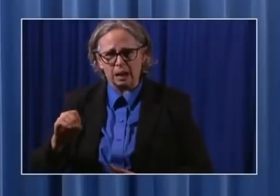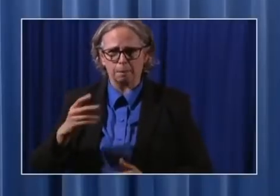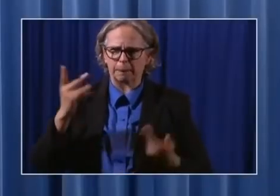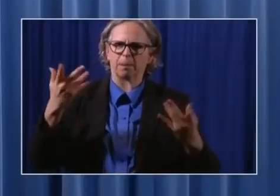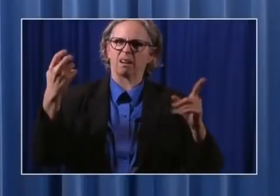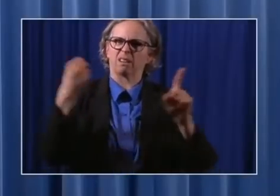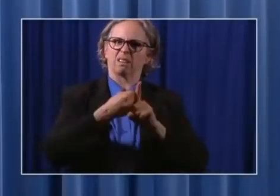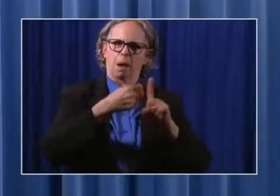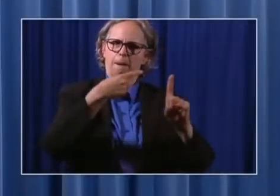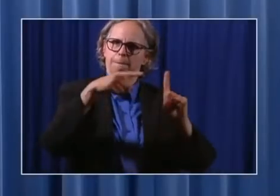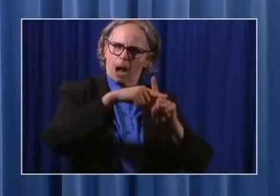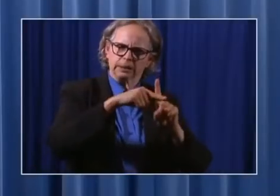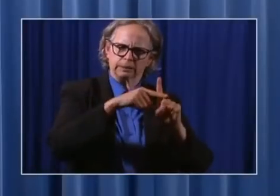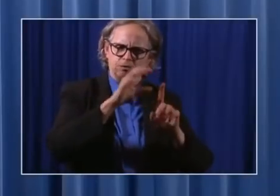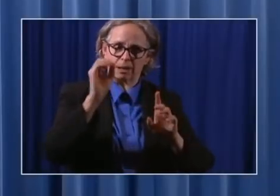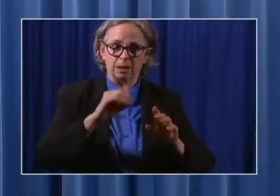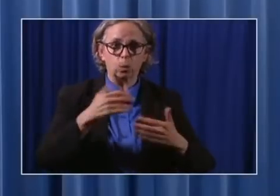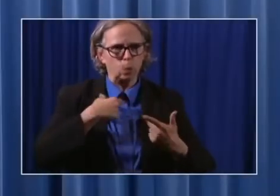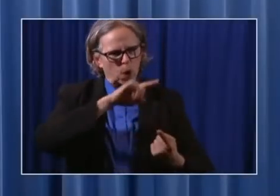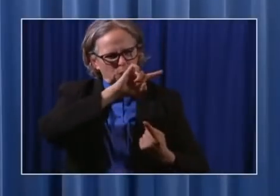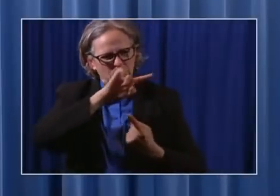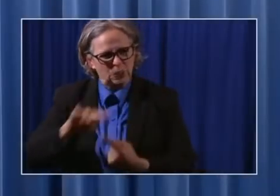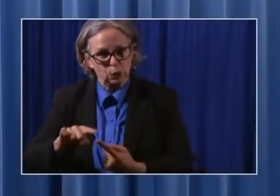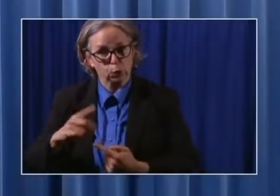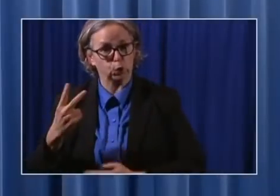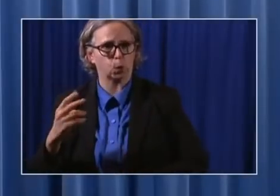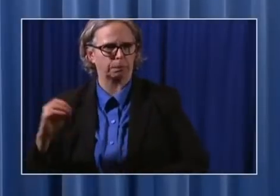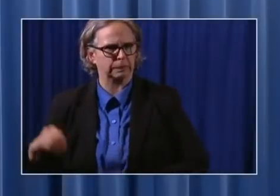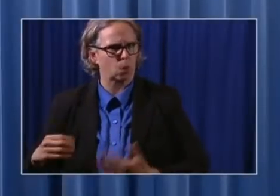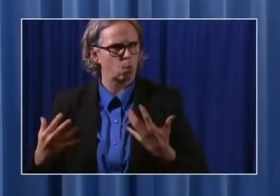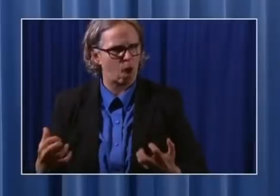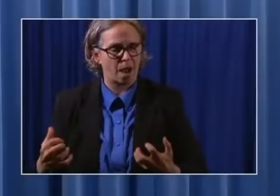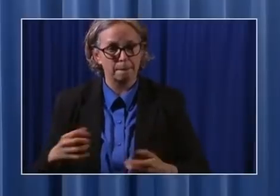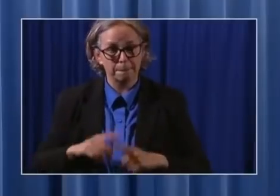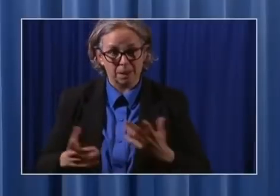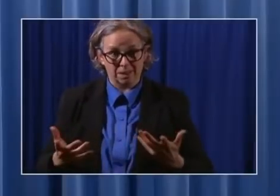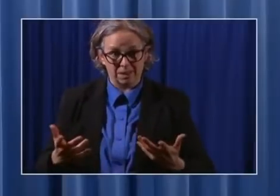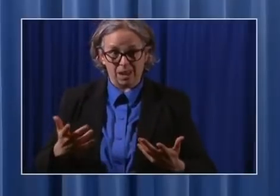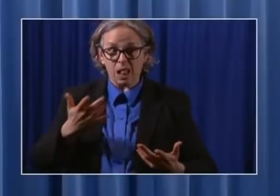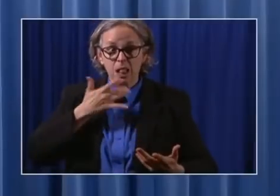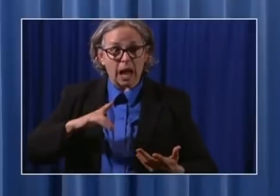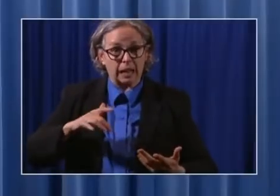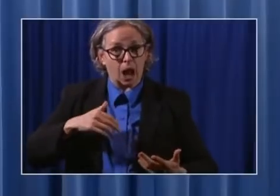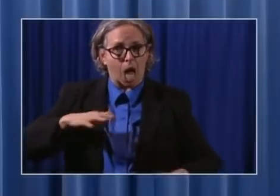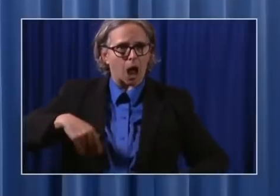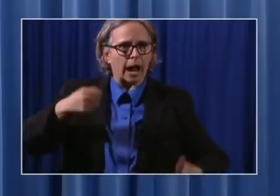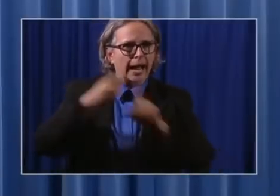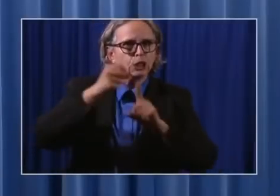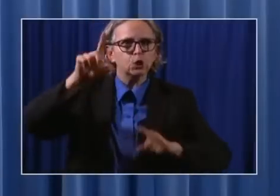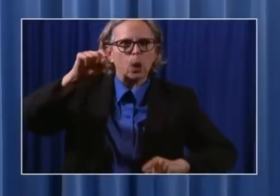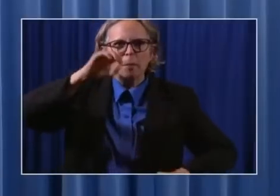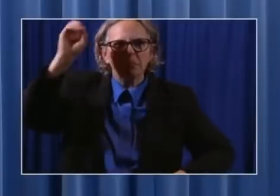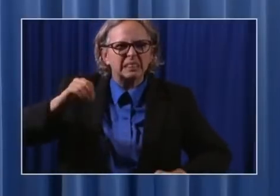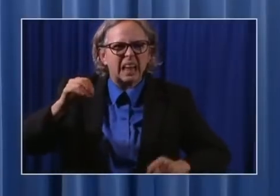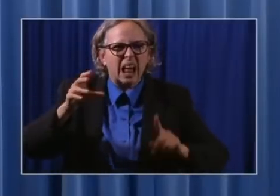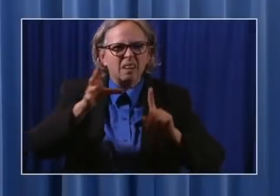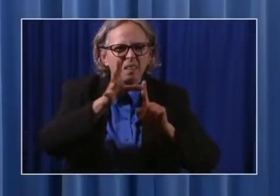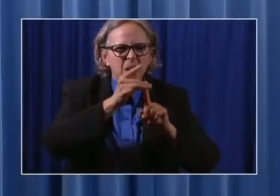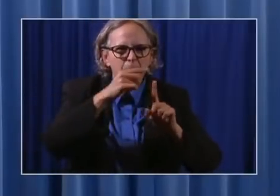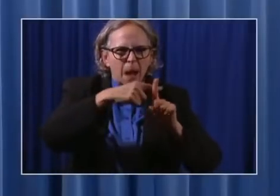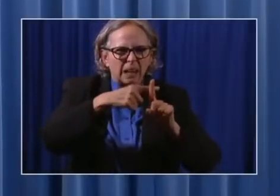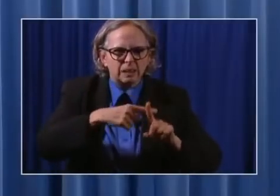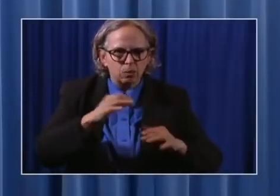even better like to be at 2. But we're not at 20 either. And we've got some states that we listed them up here yesterday, all the ones that